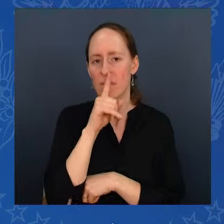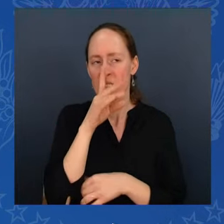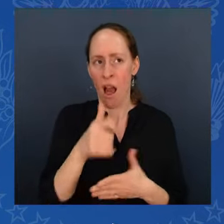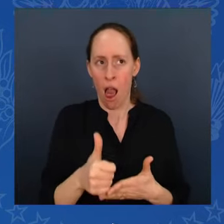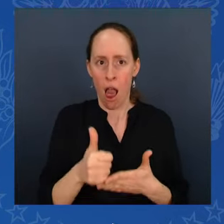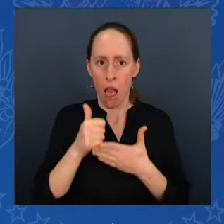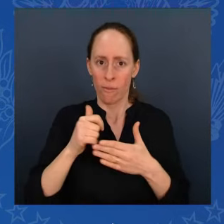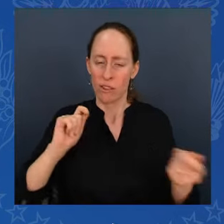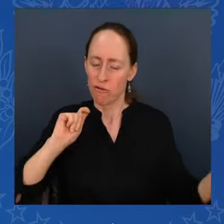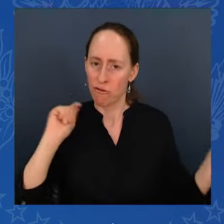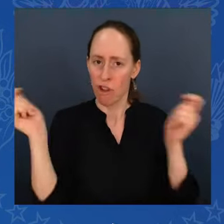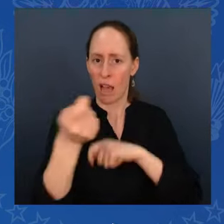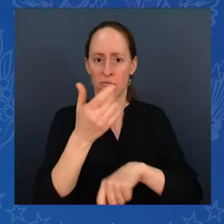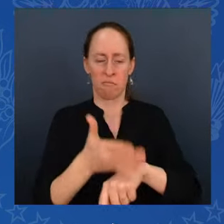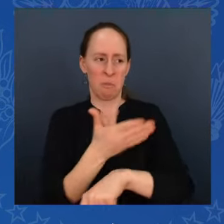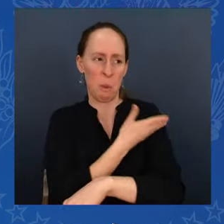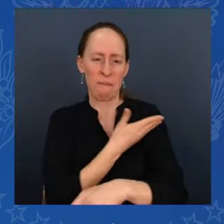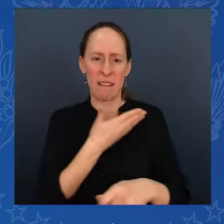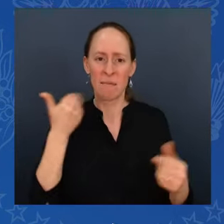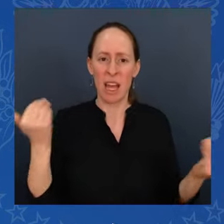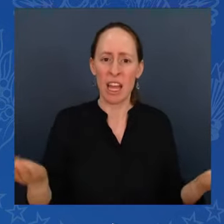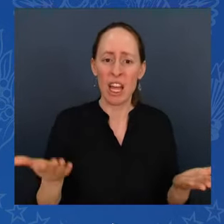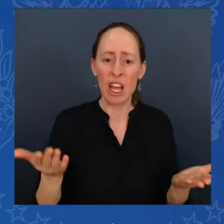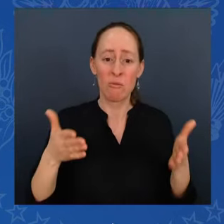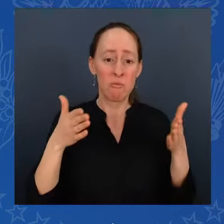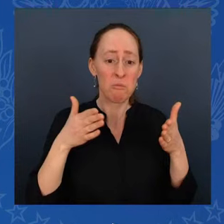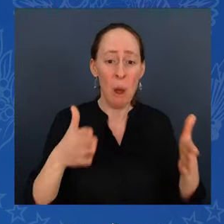And when Kamala and I ran